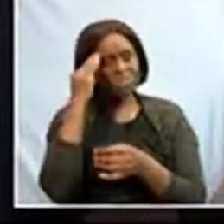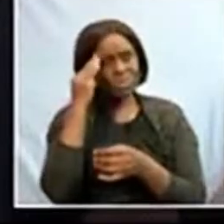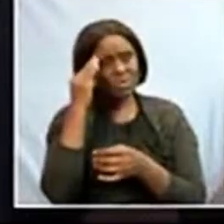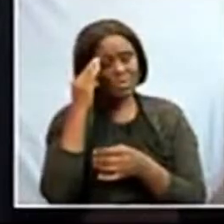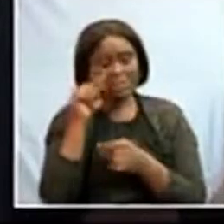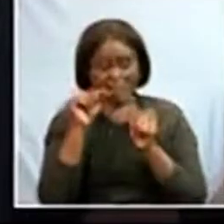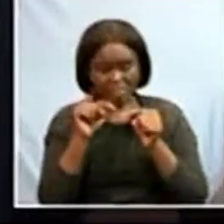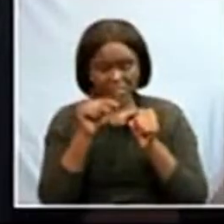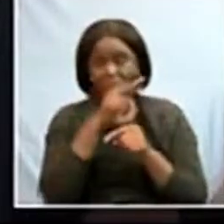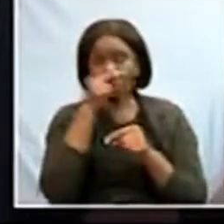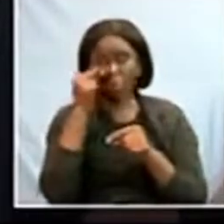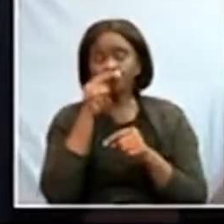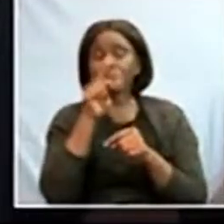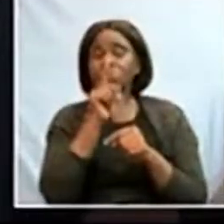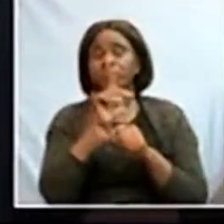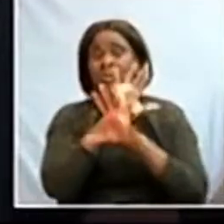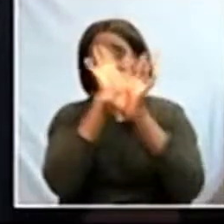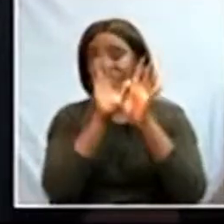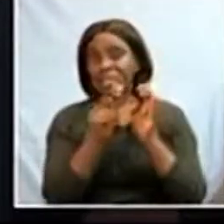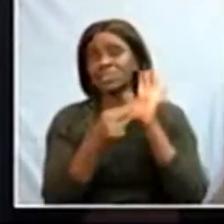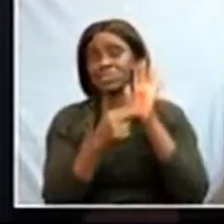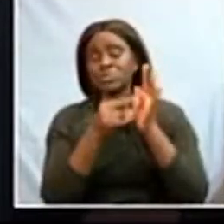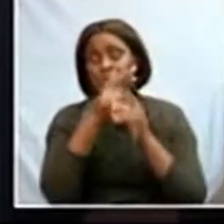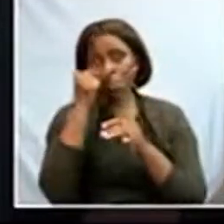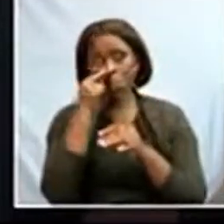broad daylight looting